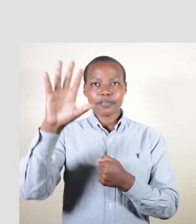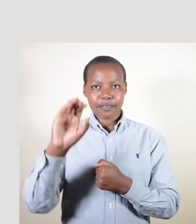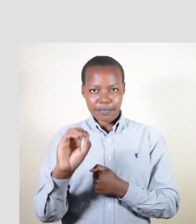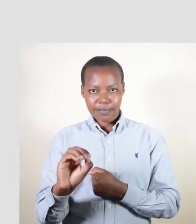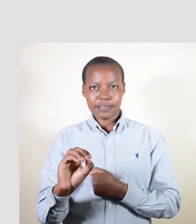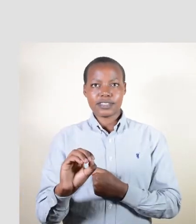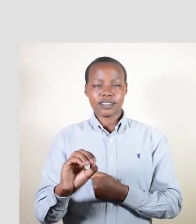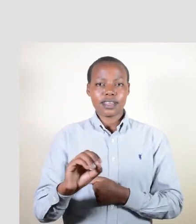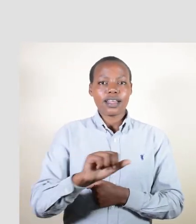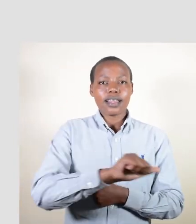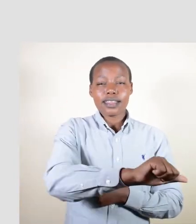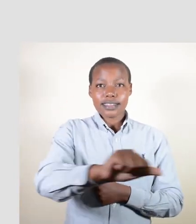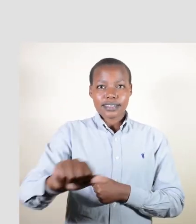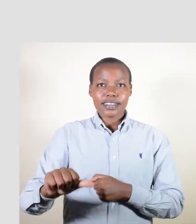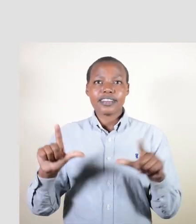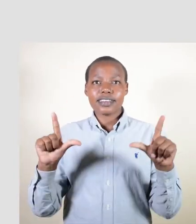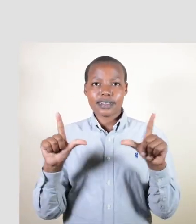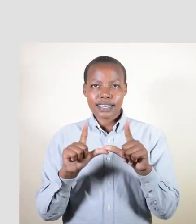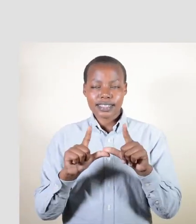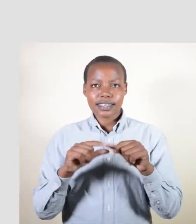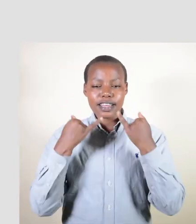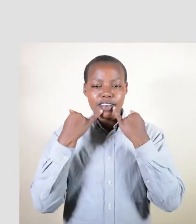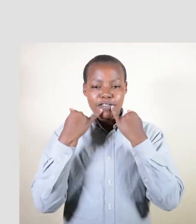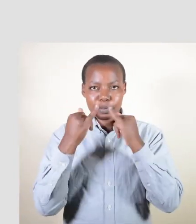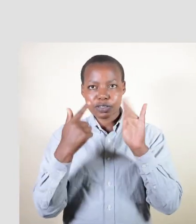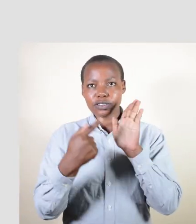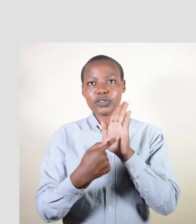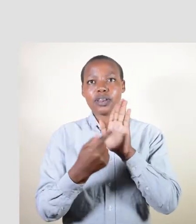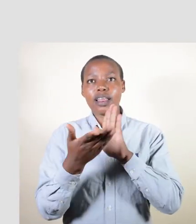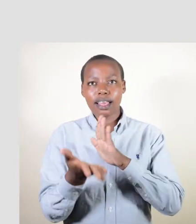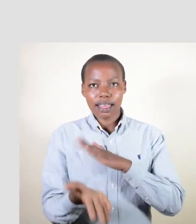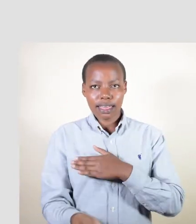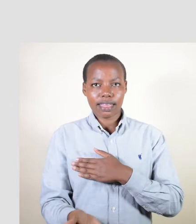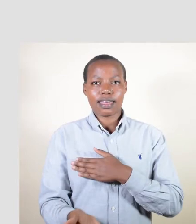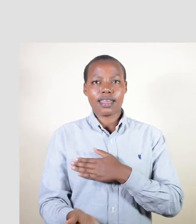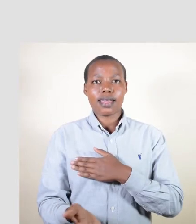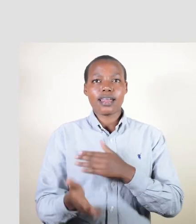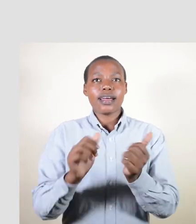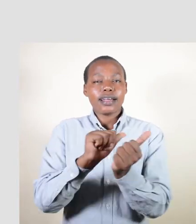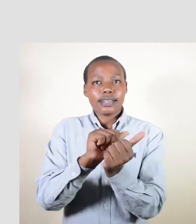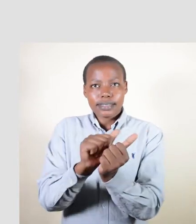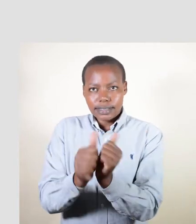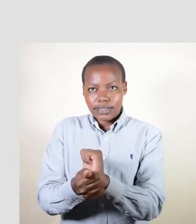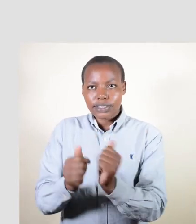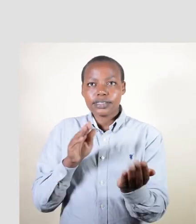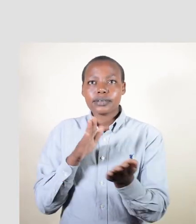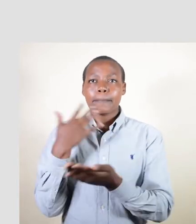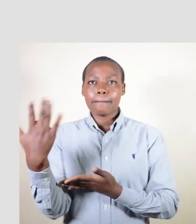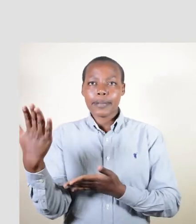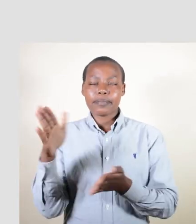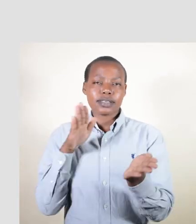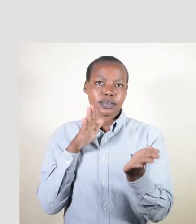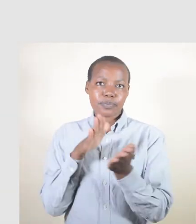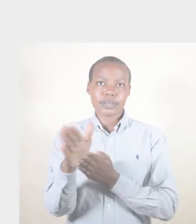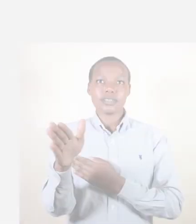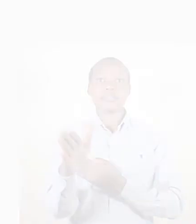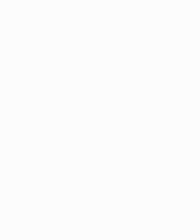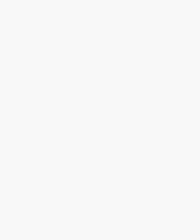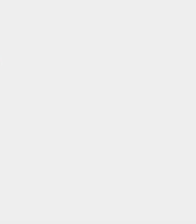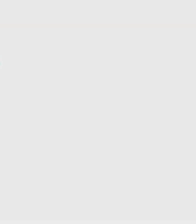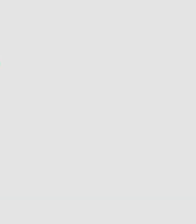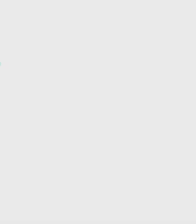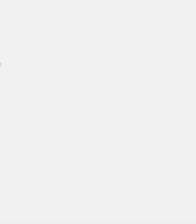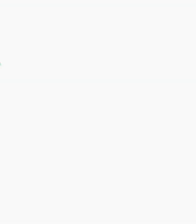Kenyan shillings. The driving license details are updated immediately. Renewal slip is printed and placed on